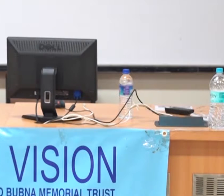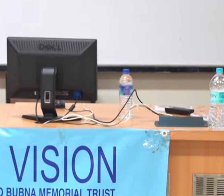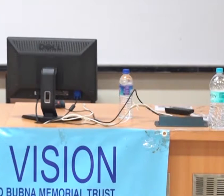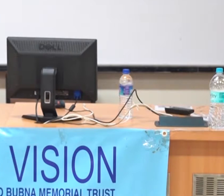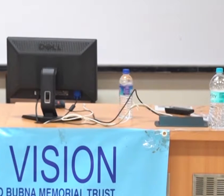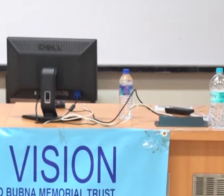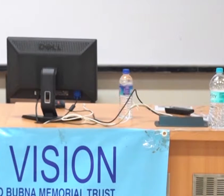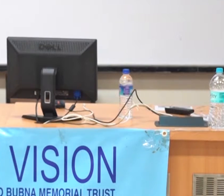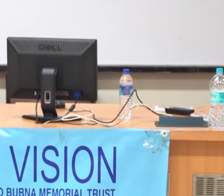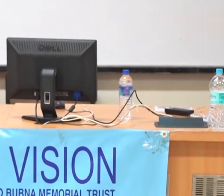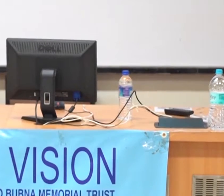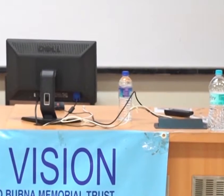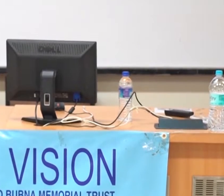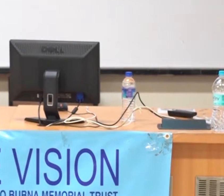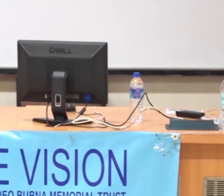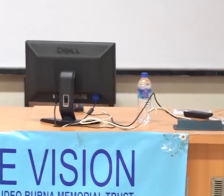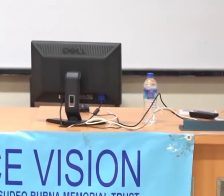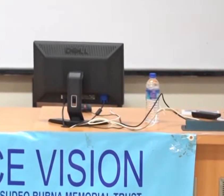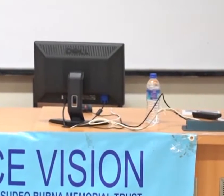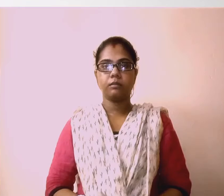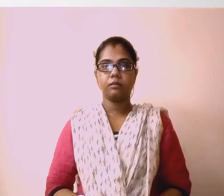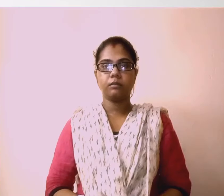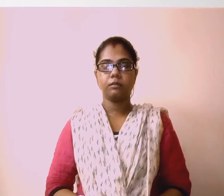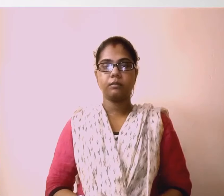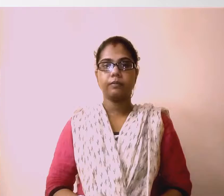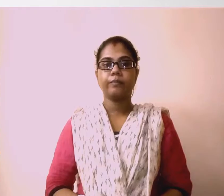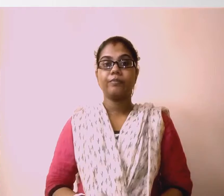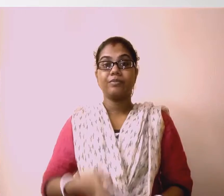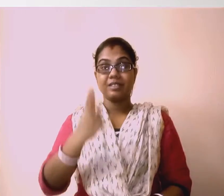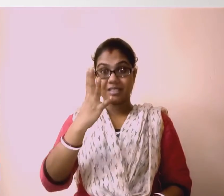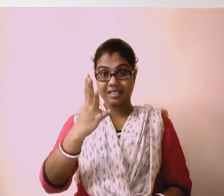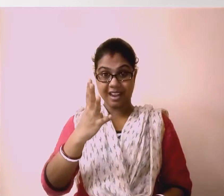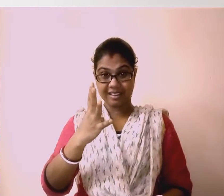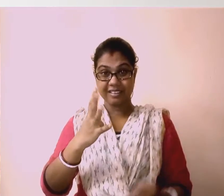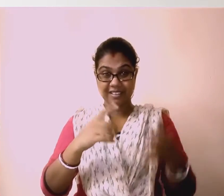are. And the bottom left is impact. But let's just focus on number one, team.